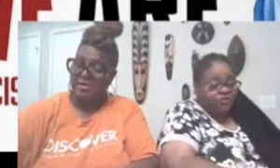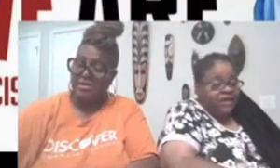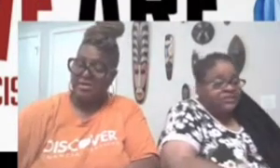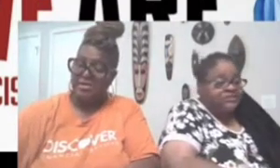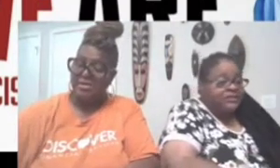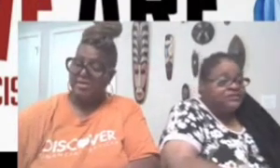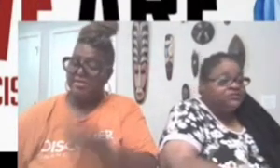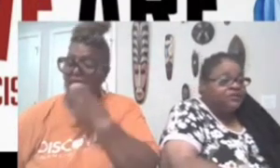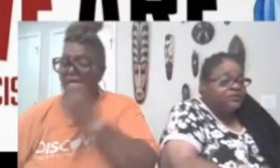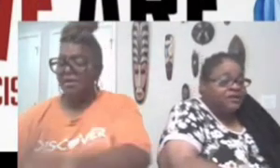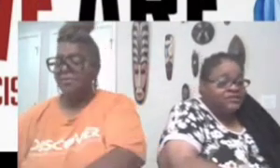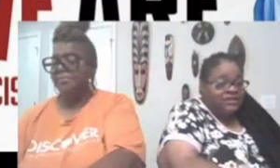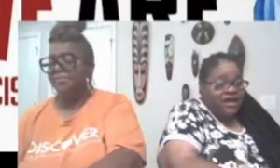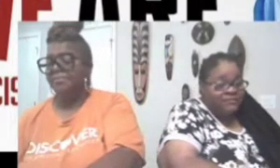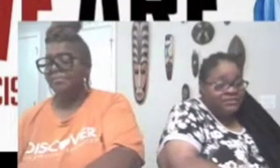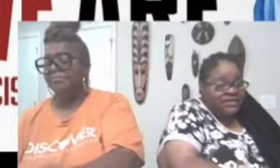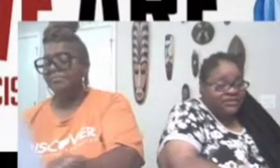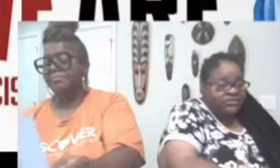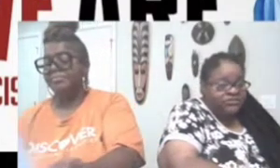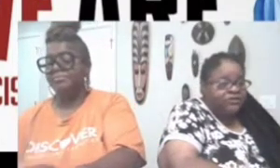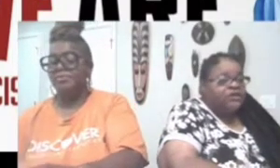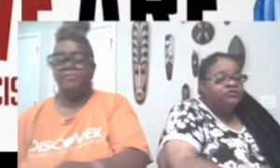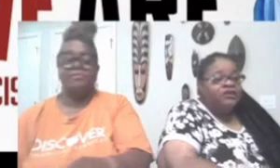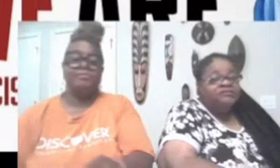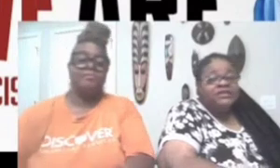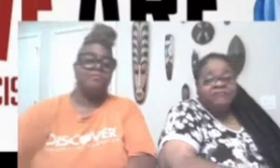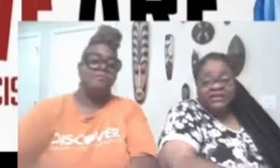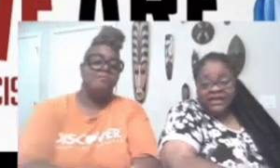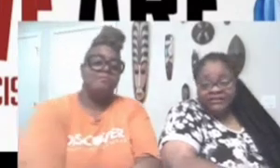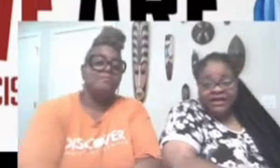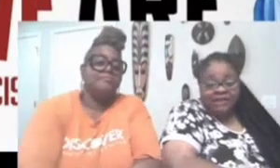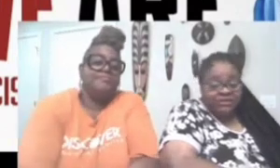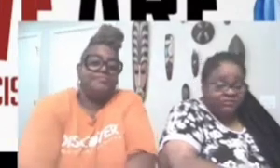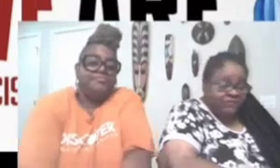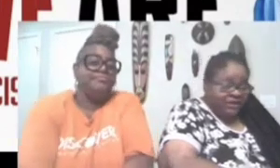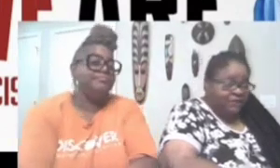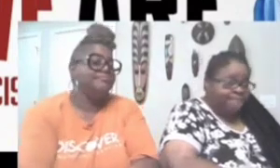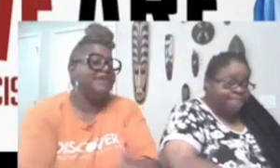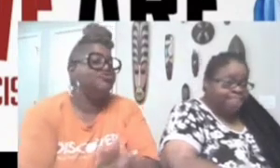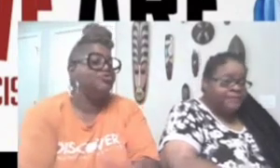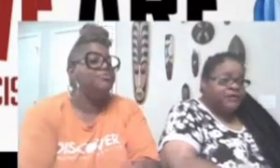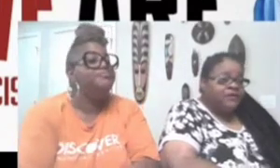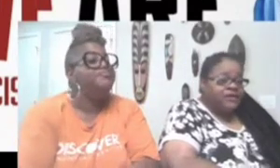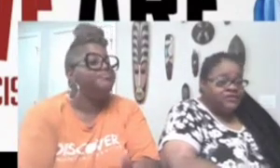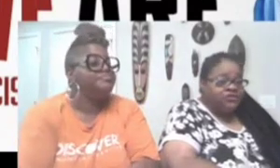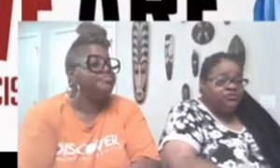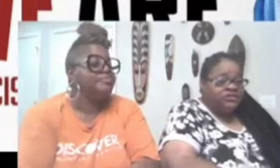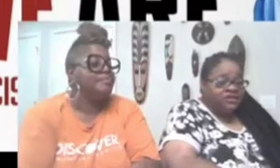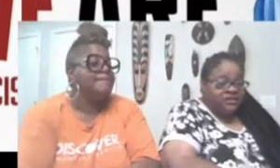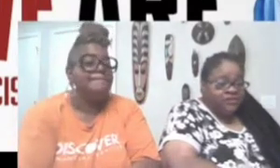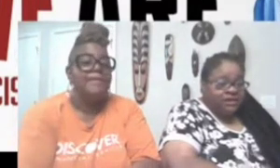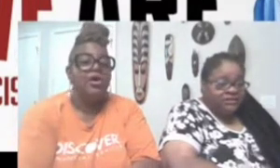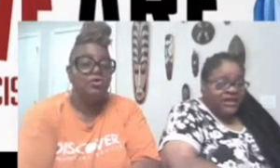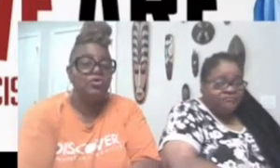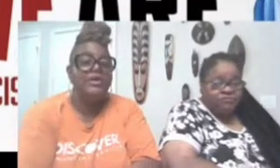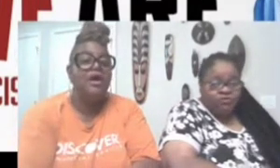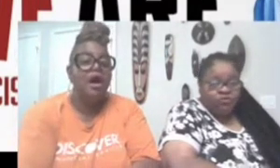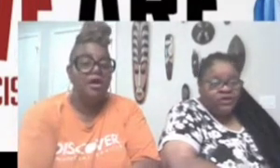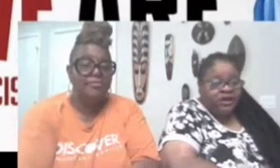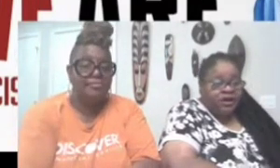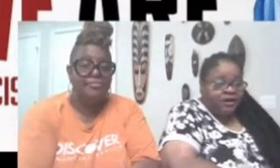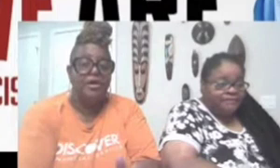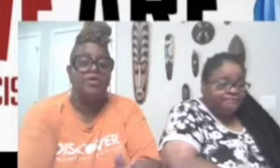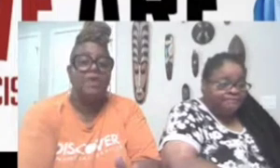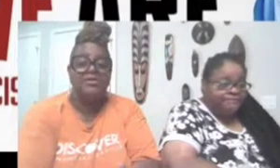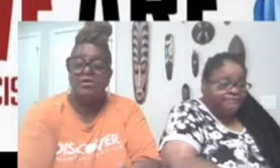guys, when you watch it, let us know your thoughts in the comment sections too. You can always come back later and comment on the video. That's true. Let us know what y'all think about that. Who we